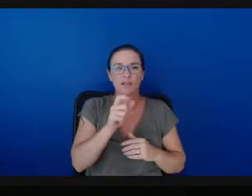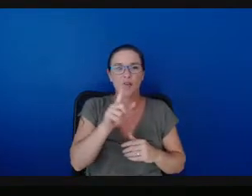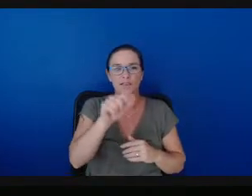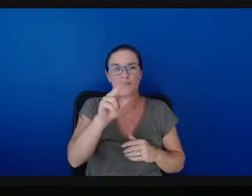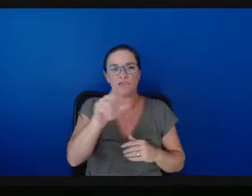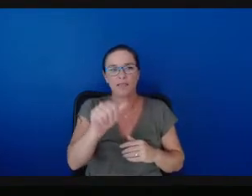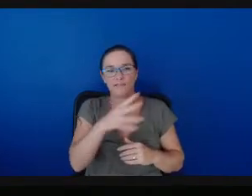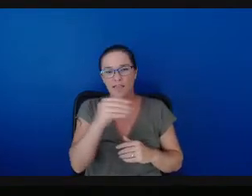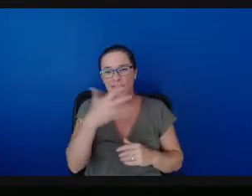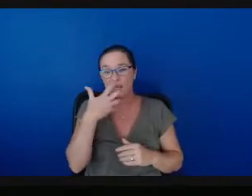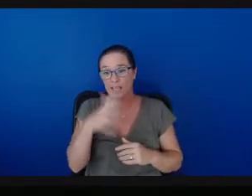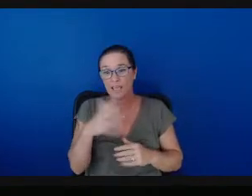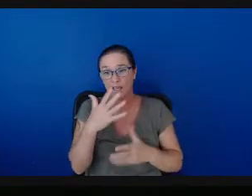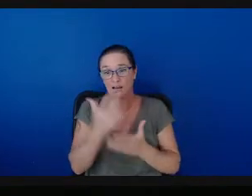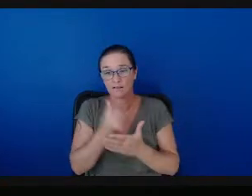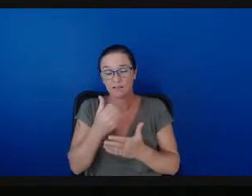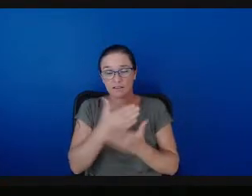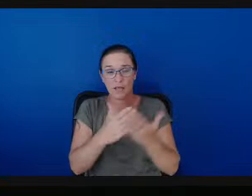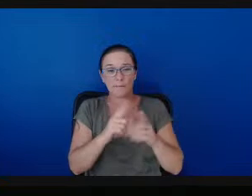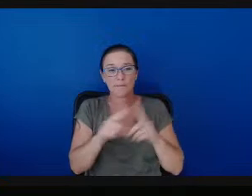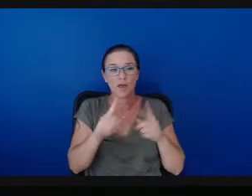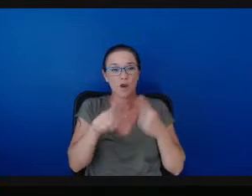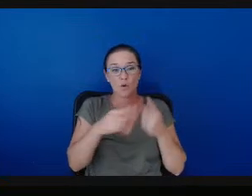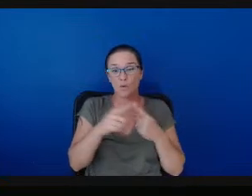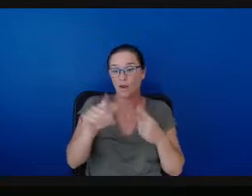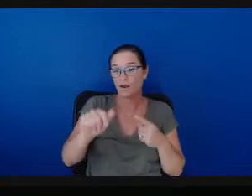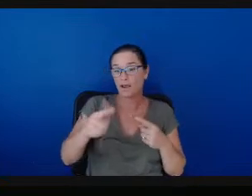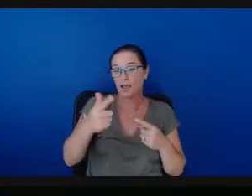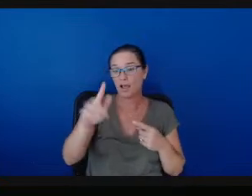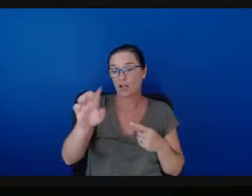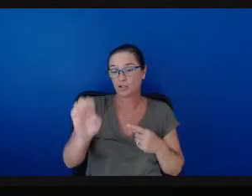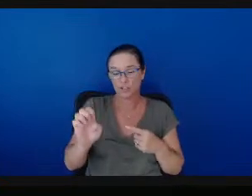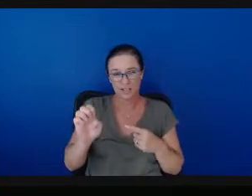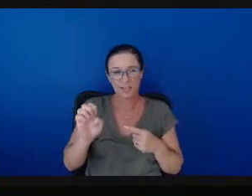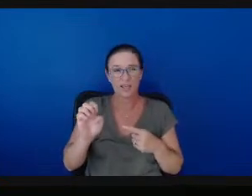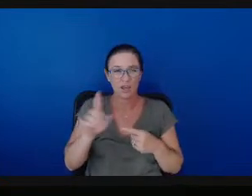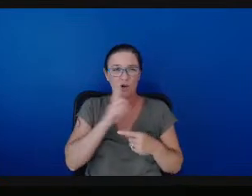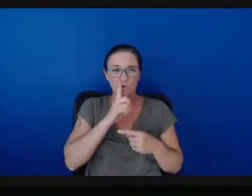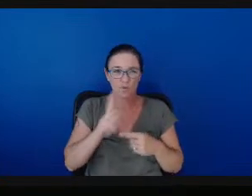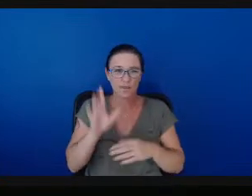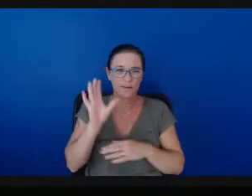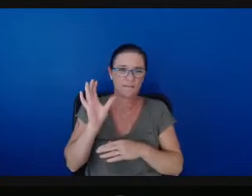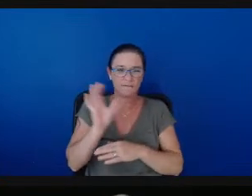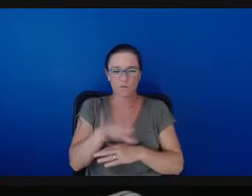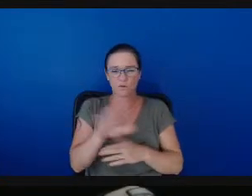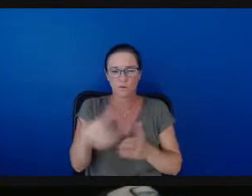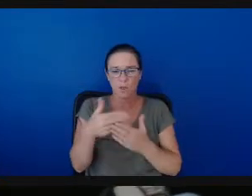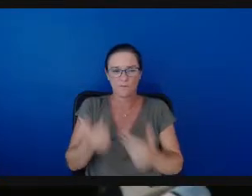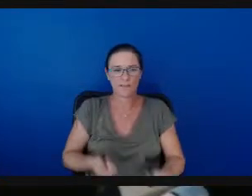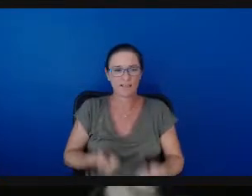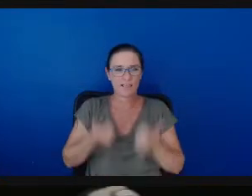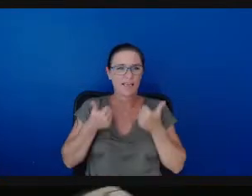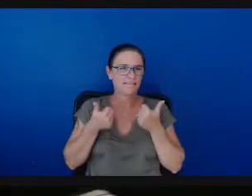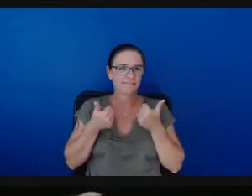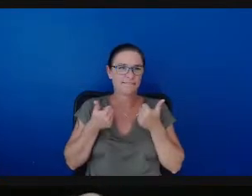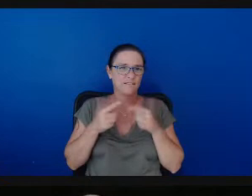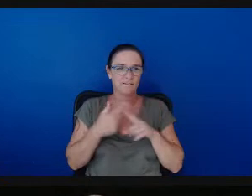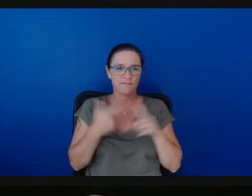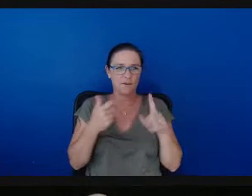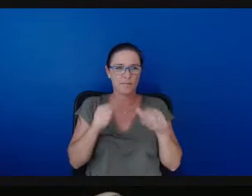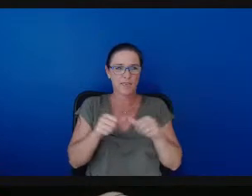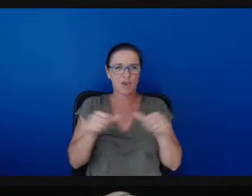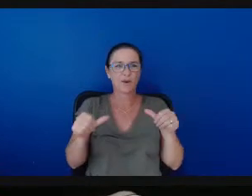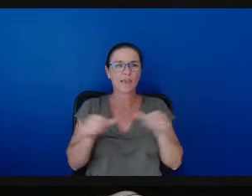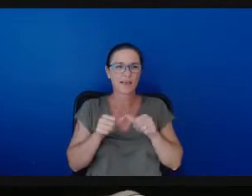got some, but that algae bloom, once it got going and started getting all wide, that really forced the life out of the area. Yeah, that was